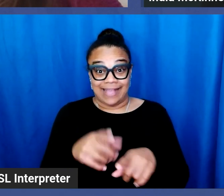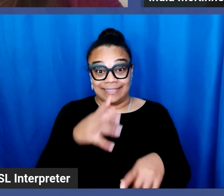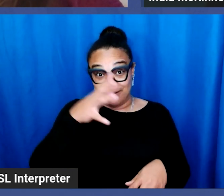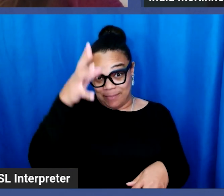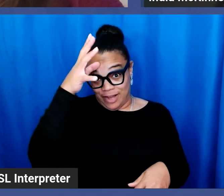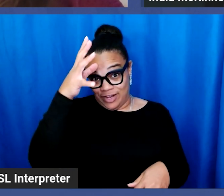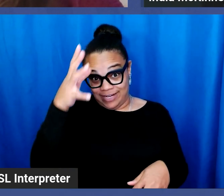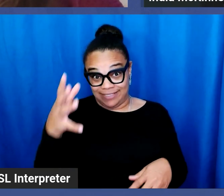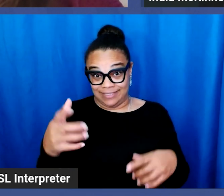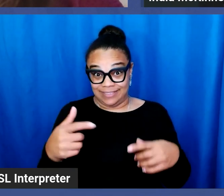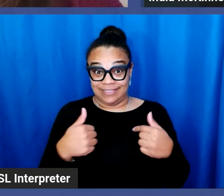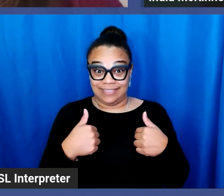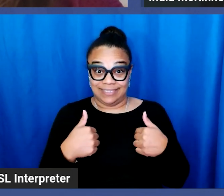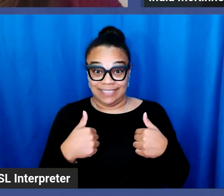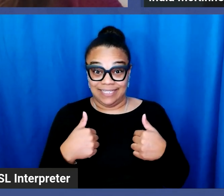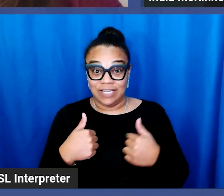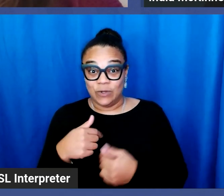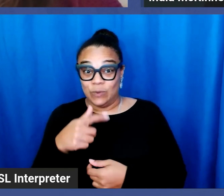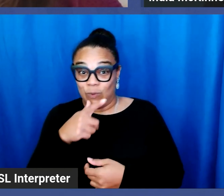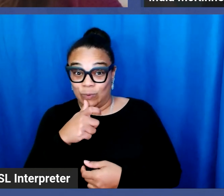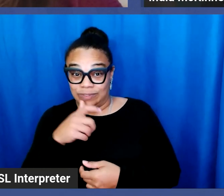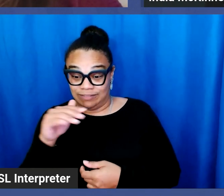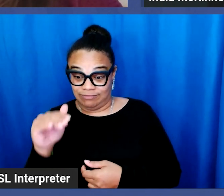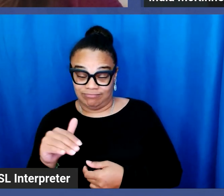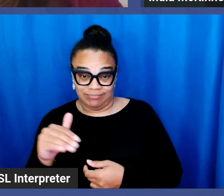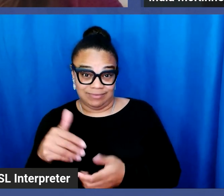toddler, she doesn't have an app store